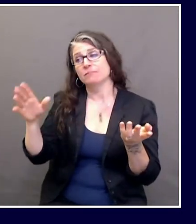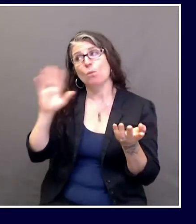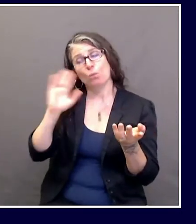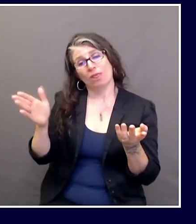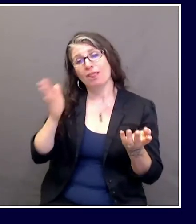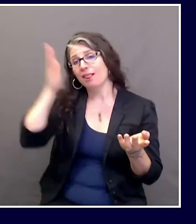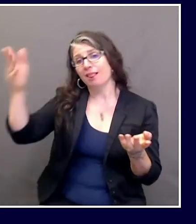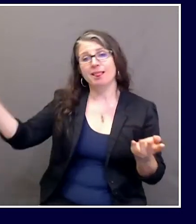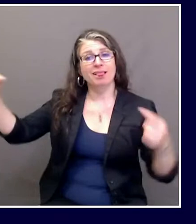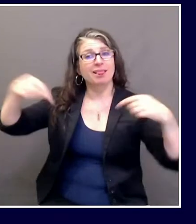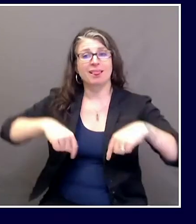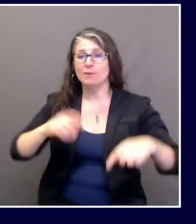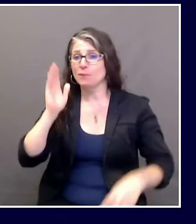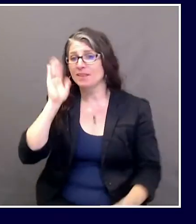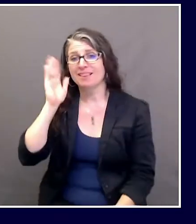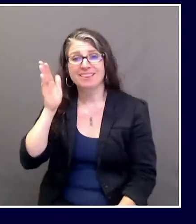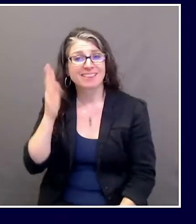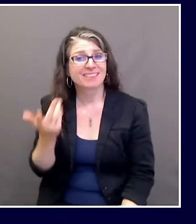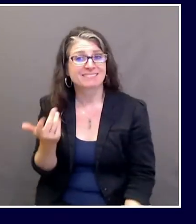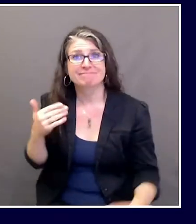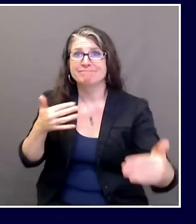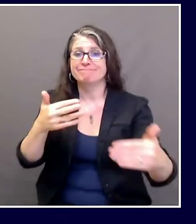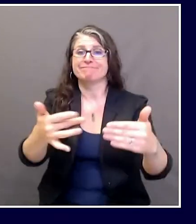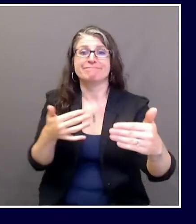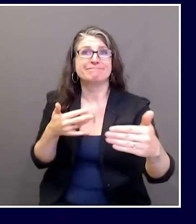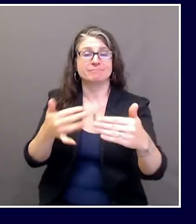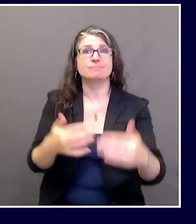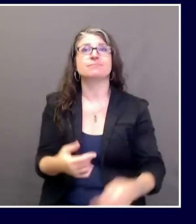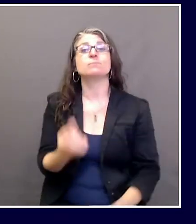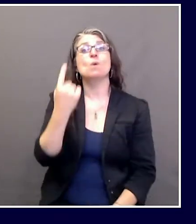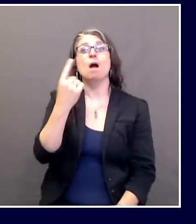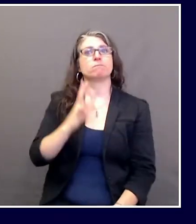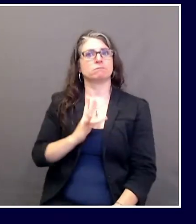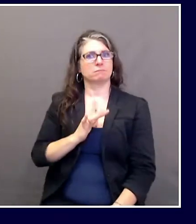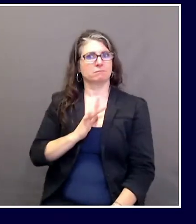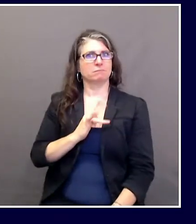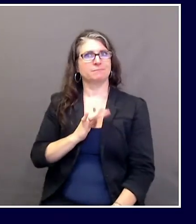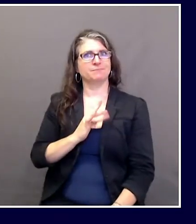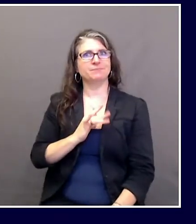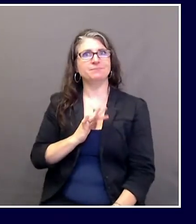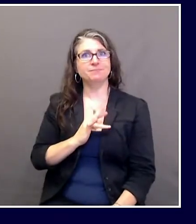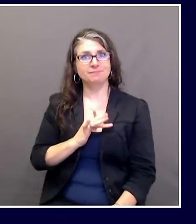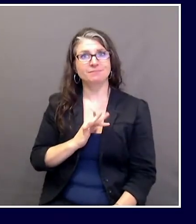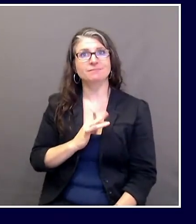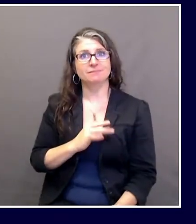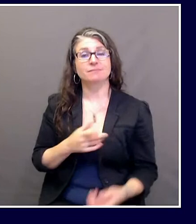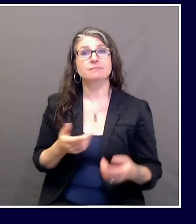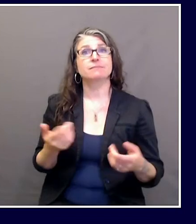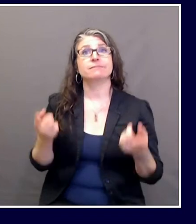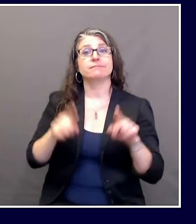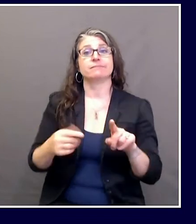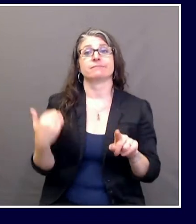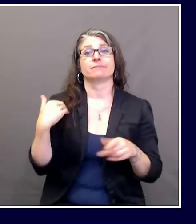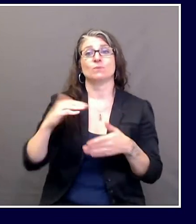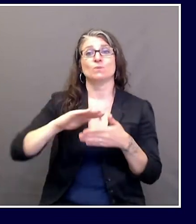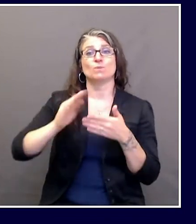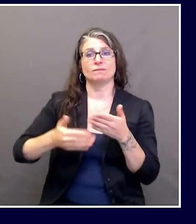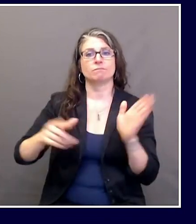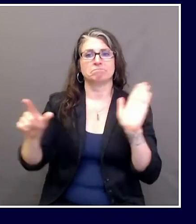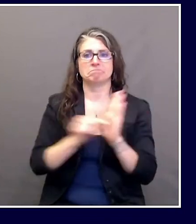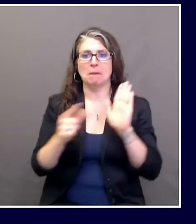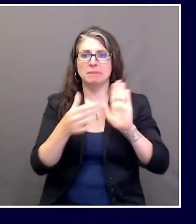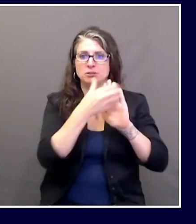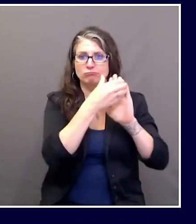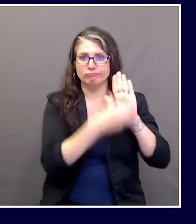on a paper that was published over the weekend, the existing vaccines that we have in the United States, those 3, show